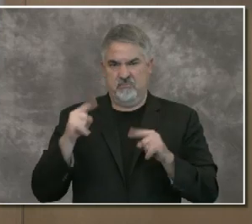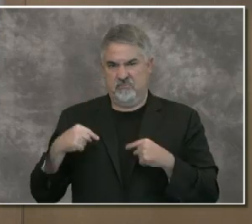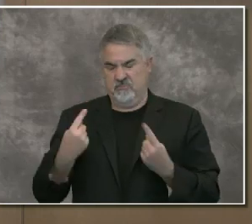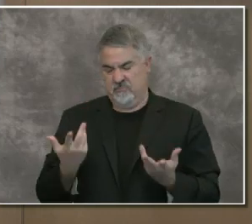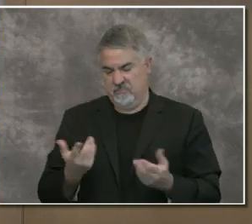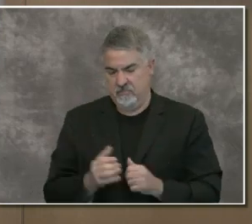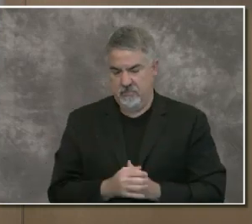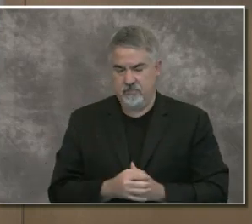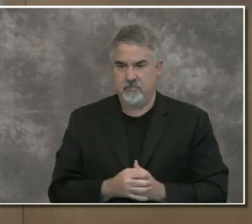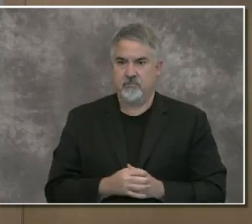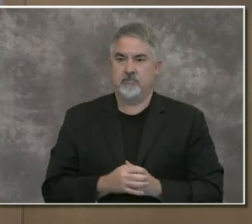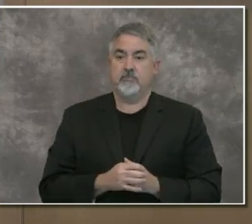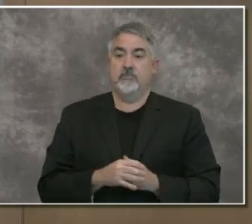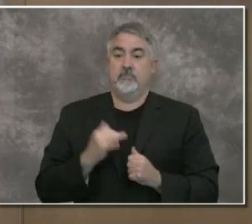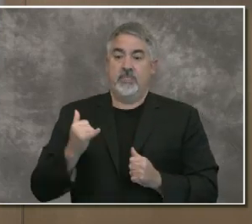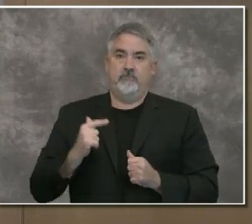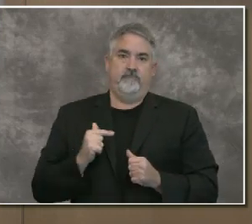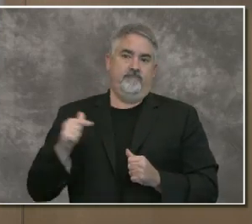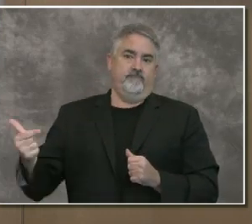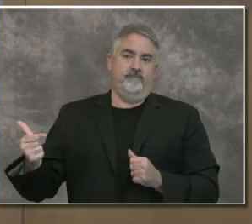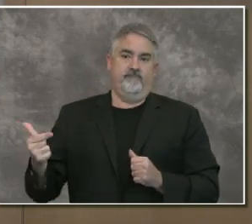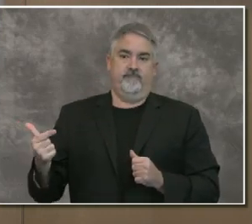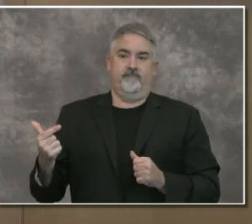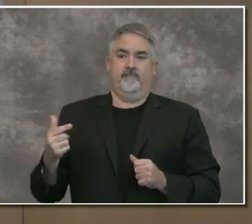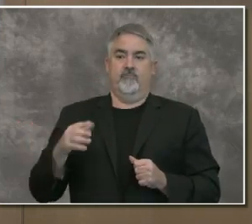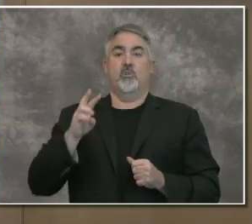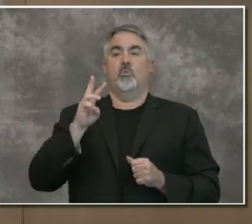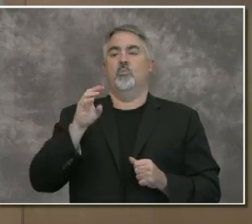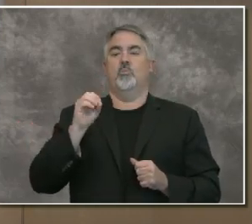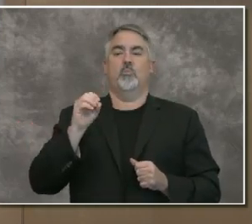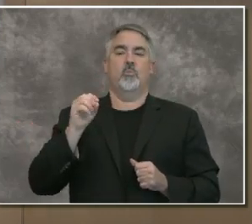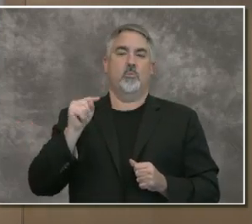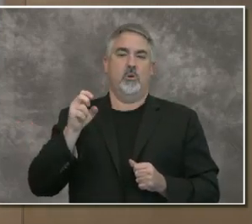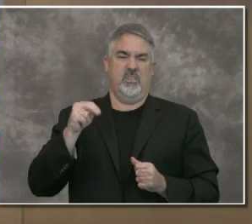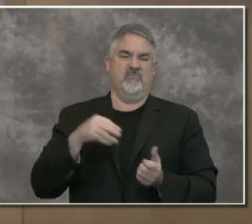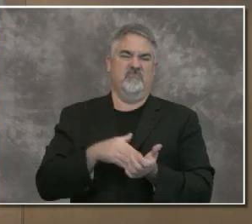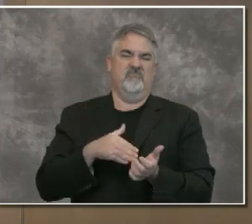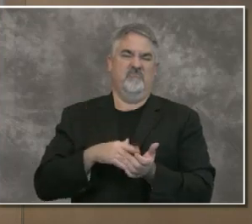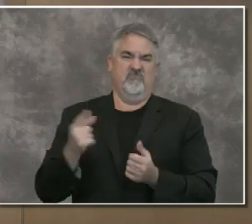with that, I would like to turn it over to Dr. Wilma Wooten for our Public Health Officer's report.